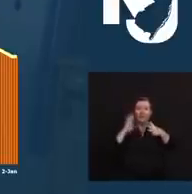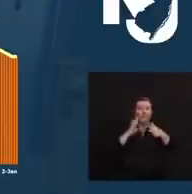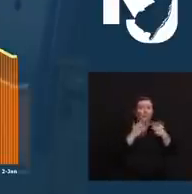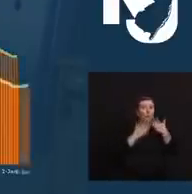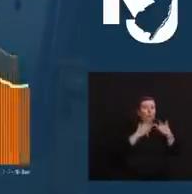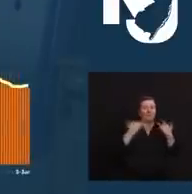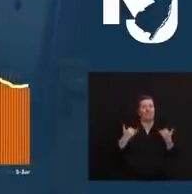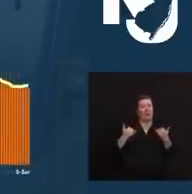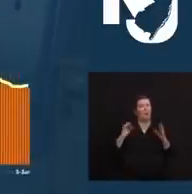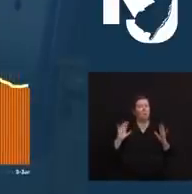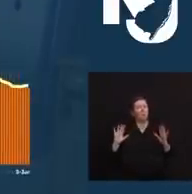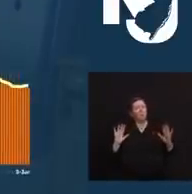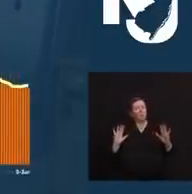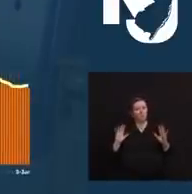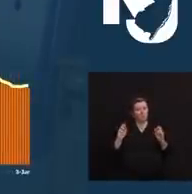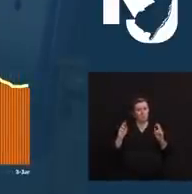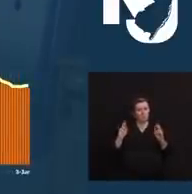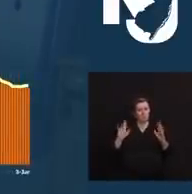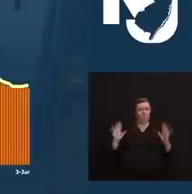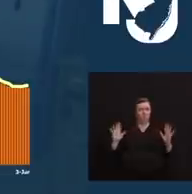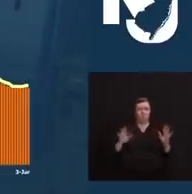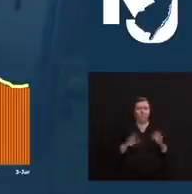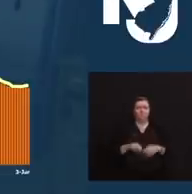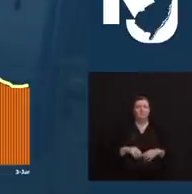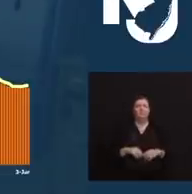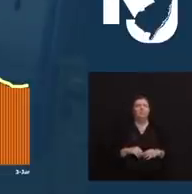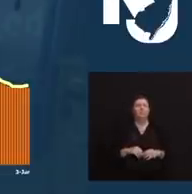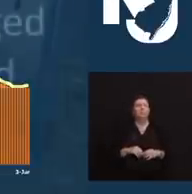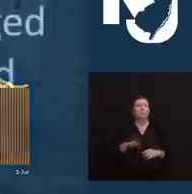yesterday. And this is a big deal,